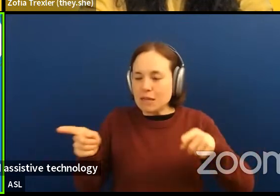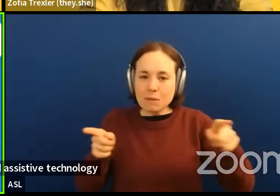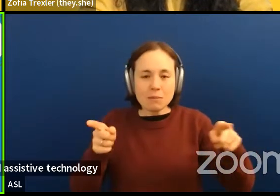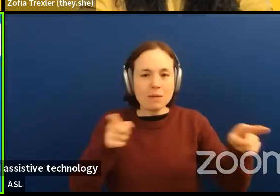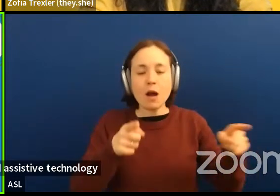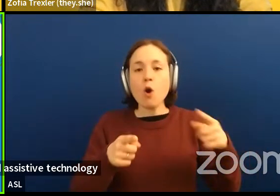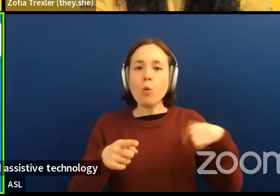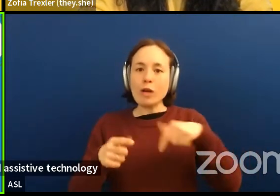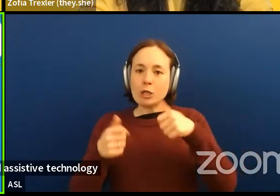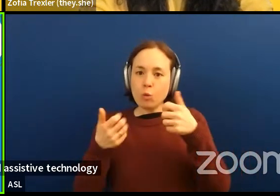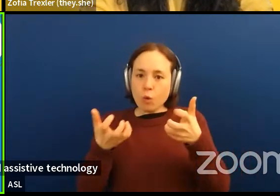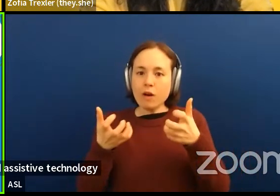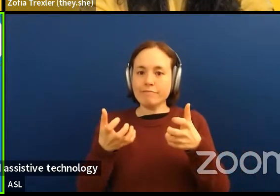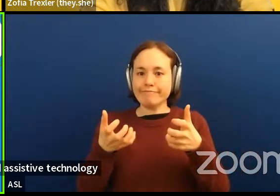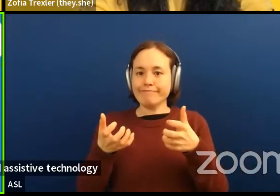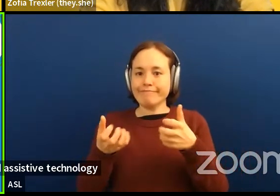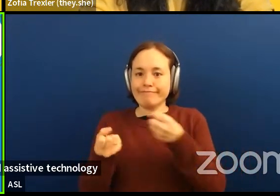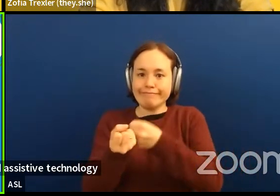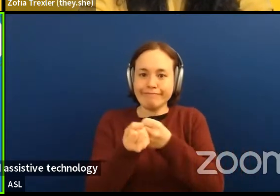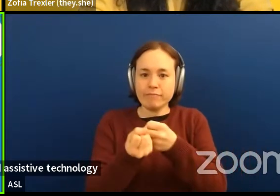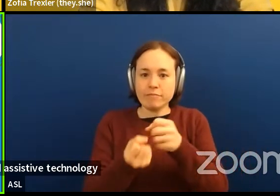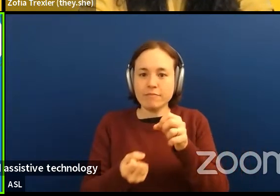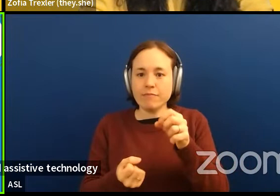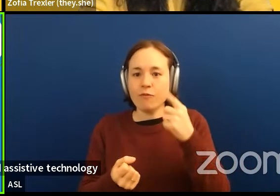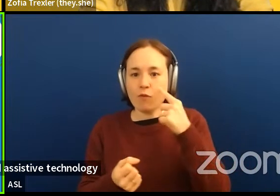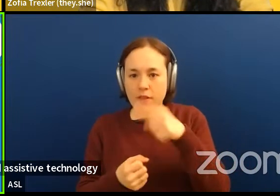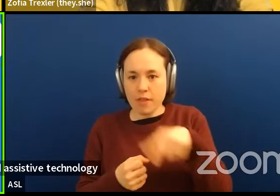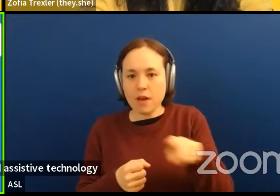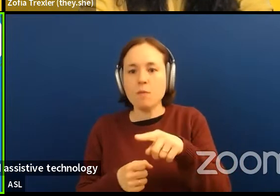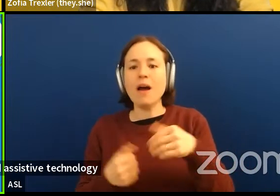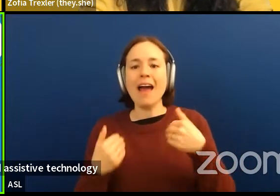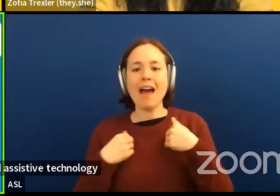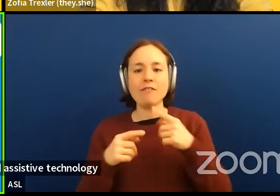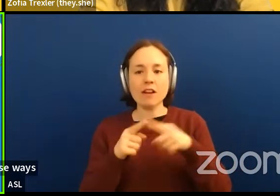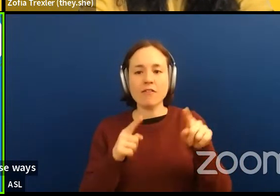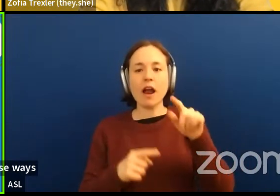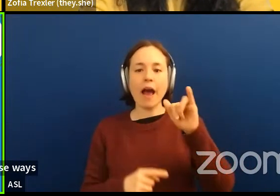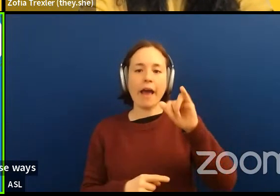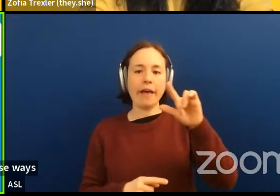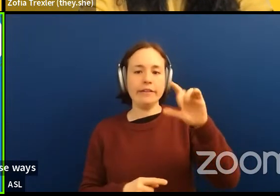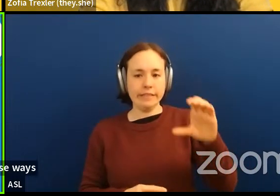and it's helped in a lot of ILCs throughout California.